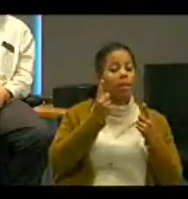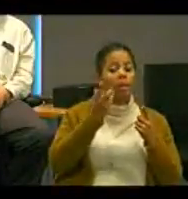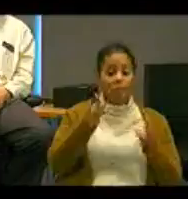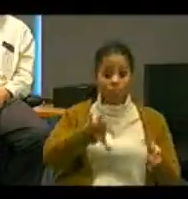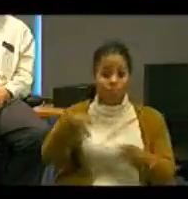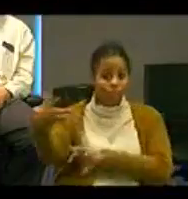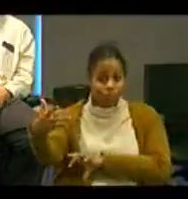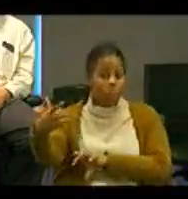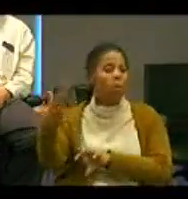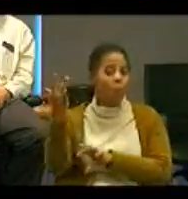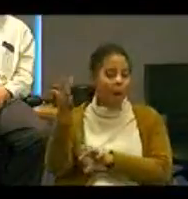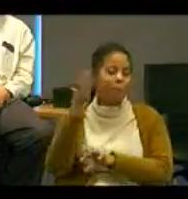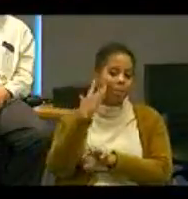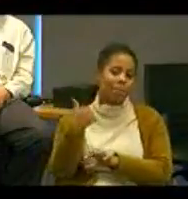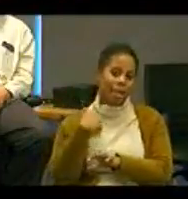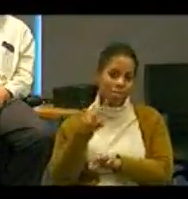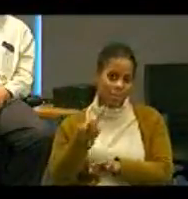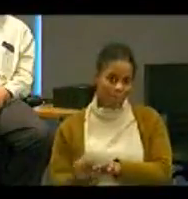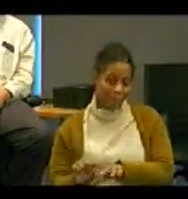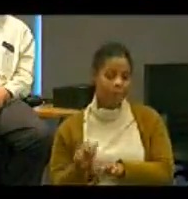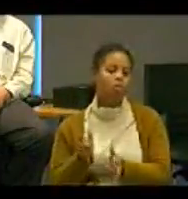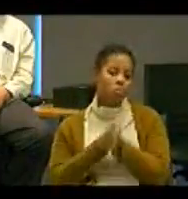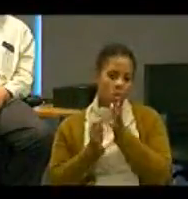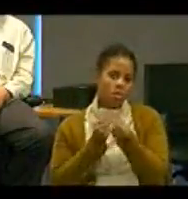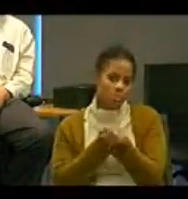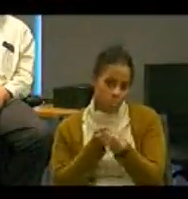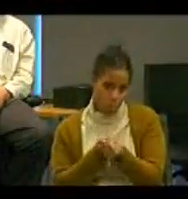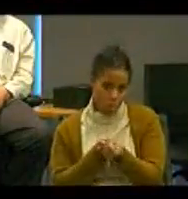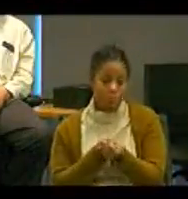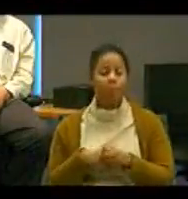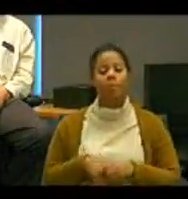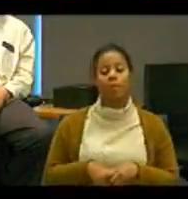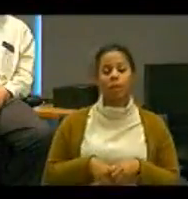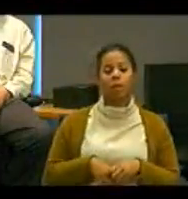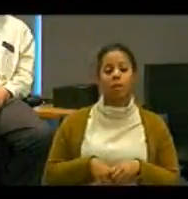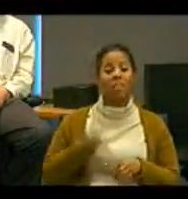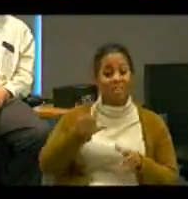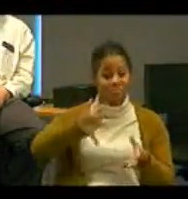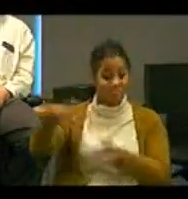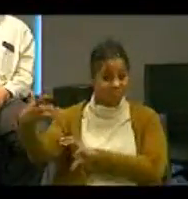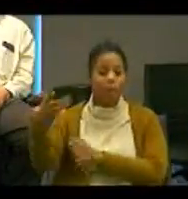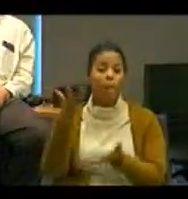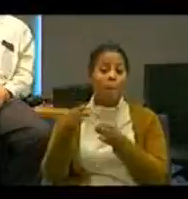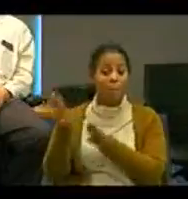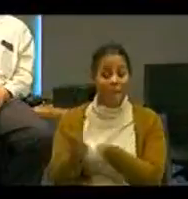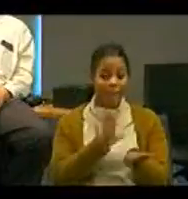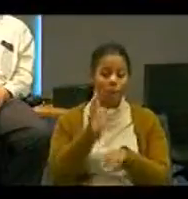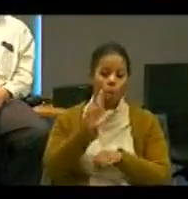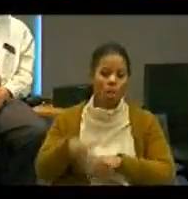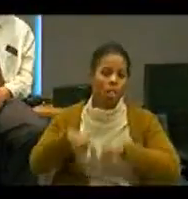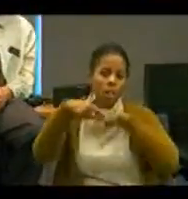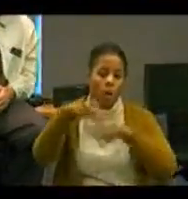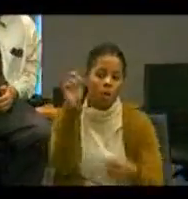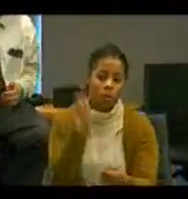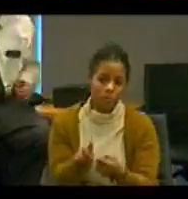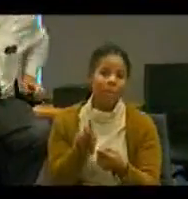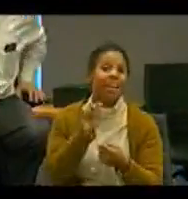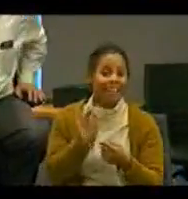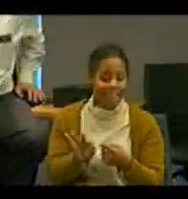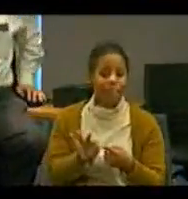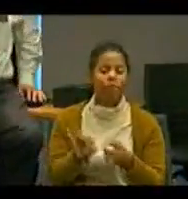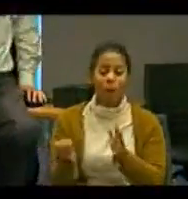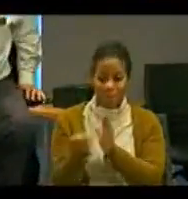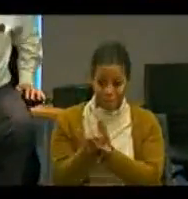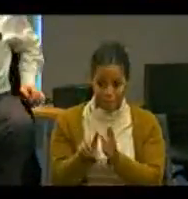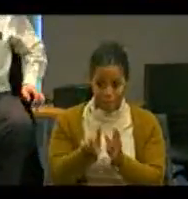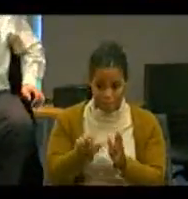this kid needs support. And perhaps those behaviors would stop if those kids were identified and got the support they needed.